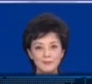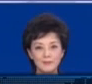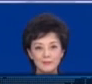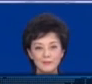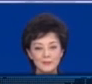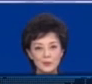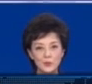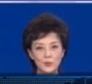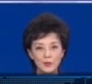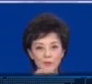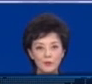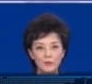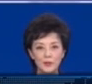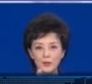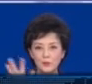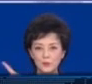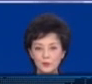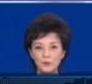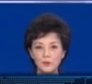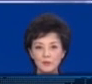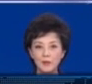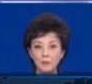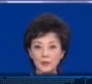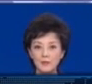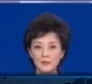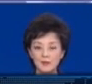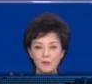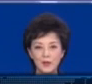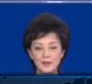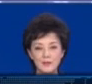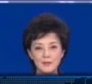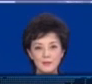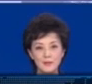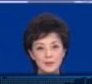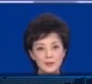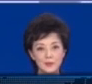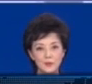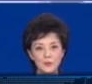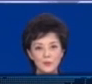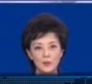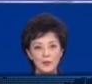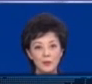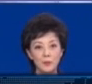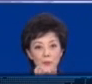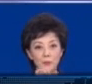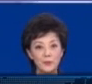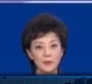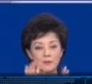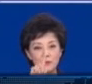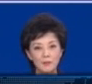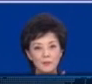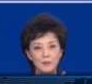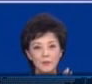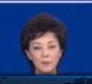We have impeded the vast transmission of the virus and also stopped the transmission for tens of